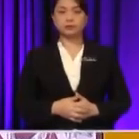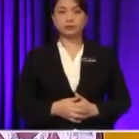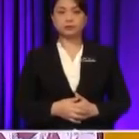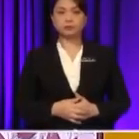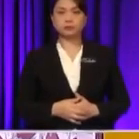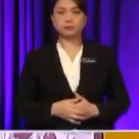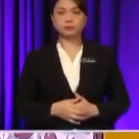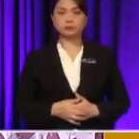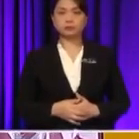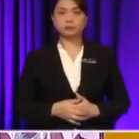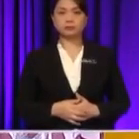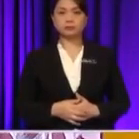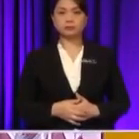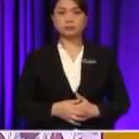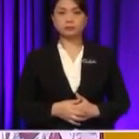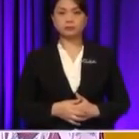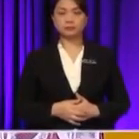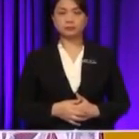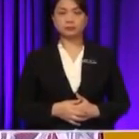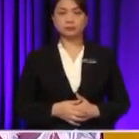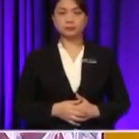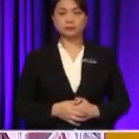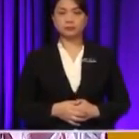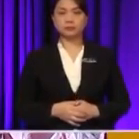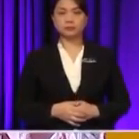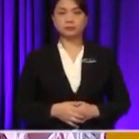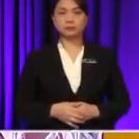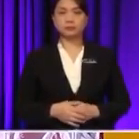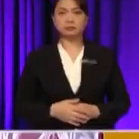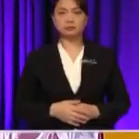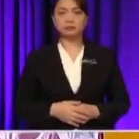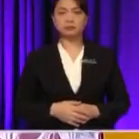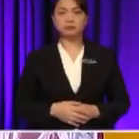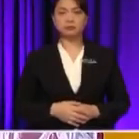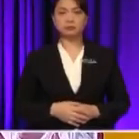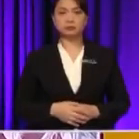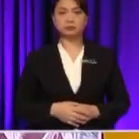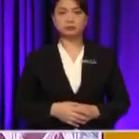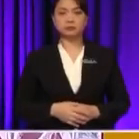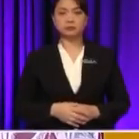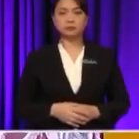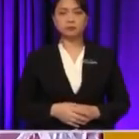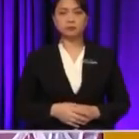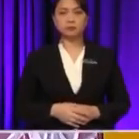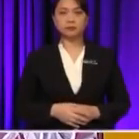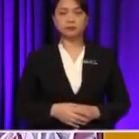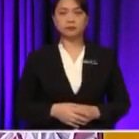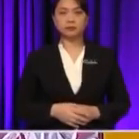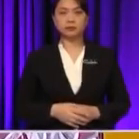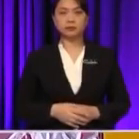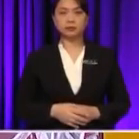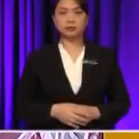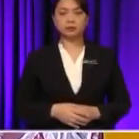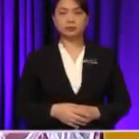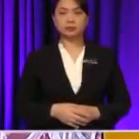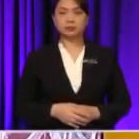parts of writing this. All right. Because we are going to do a collaborative writing. So for collaborative writing, I'm going to assign our